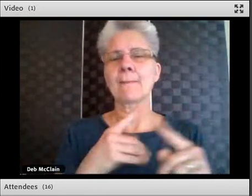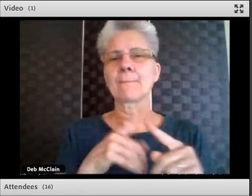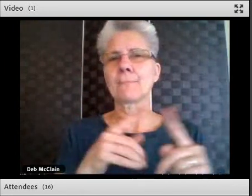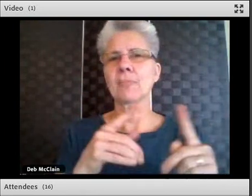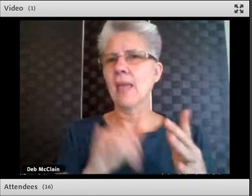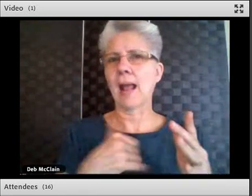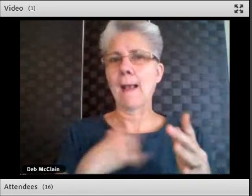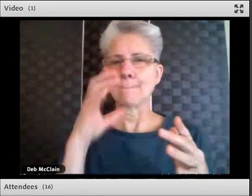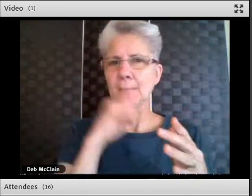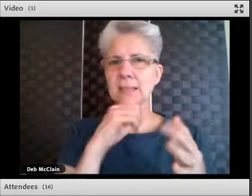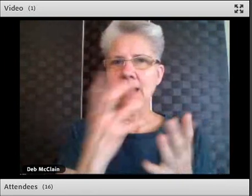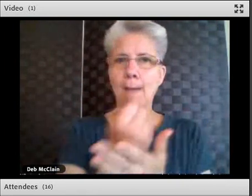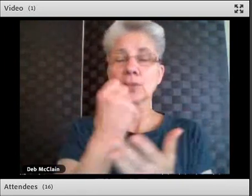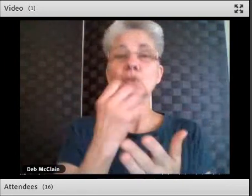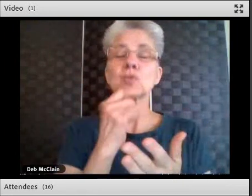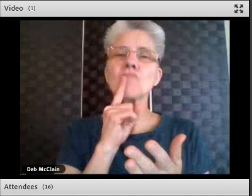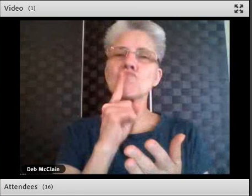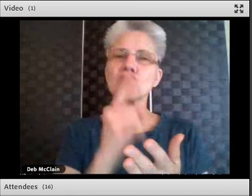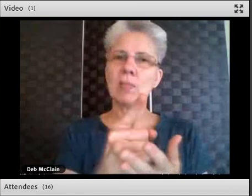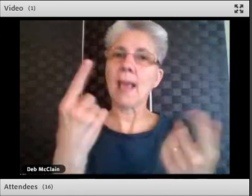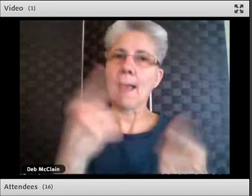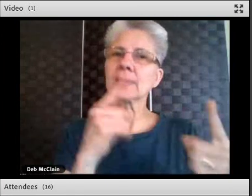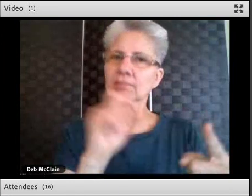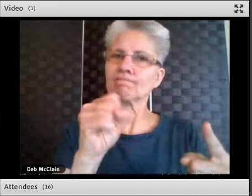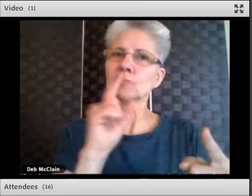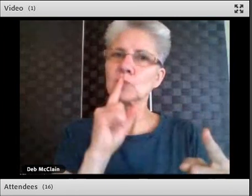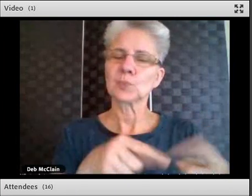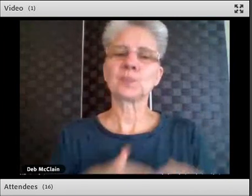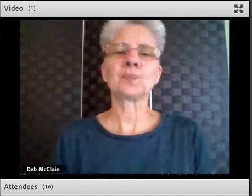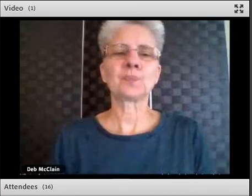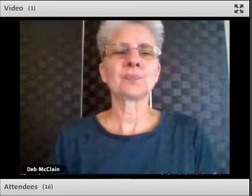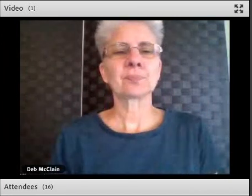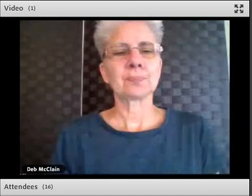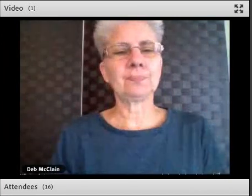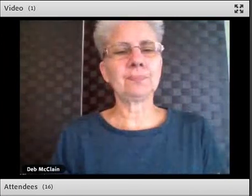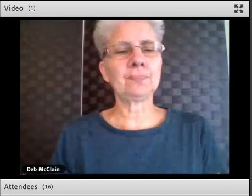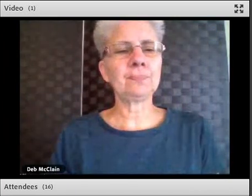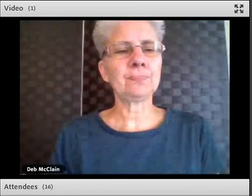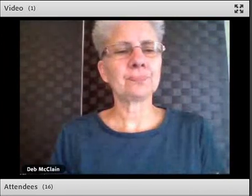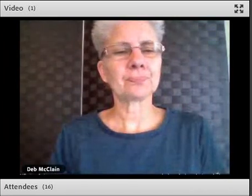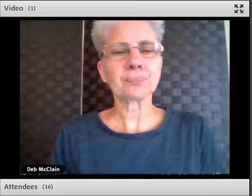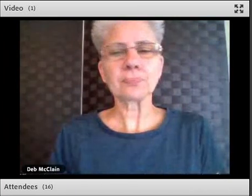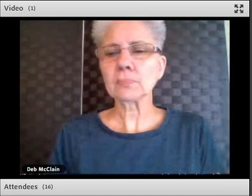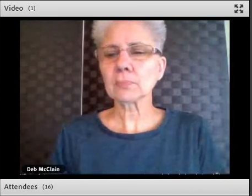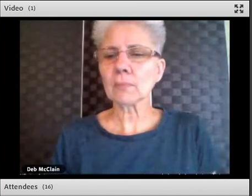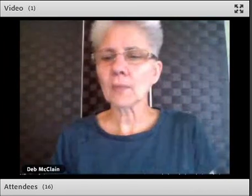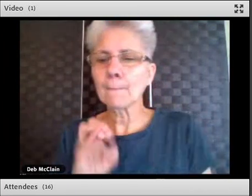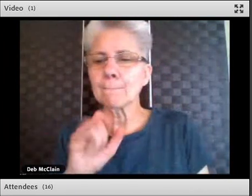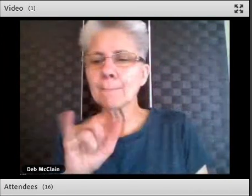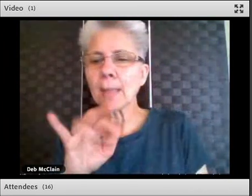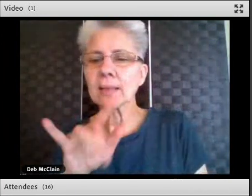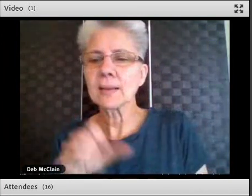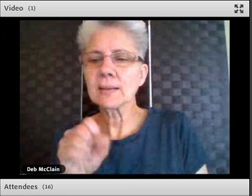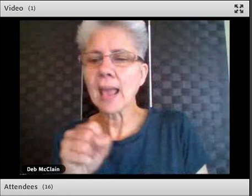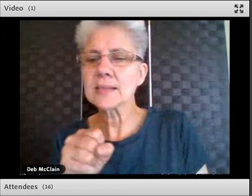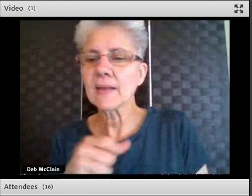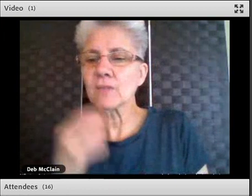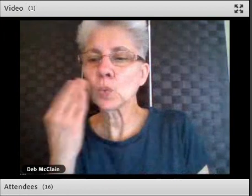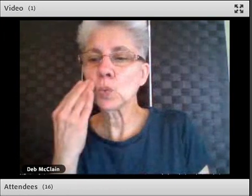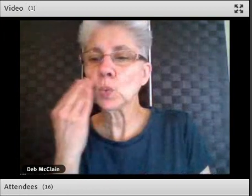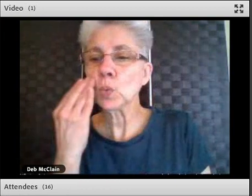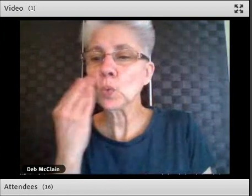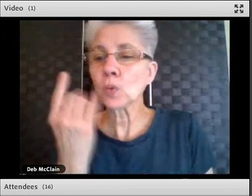that I missed that opportunity. So it definitely happens. Oh, Melanie, yes. If you